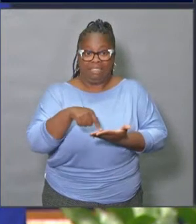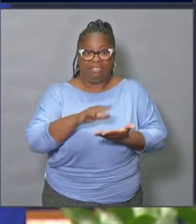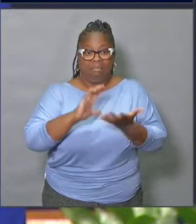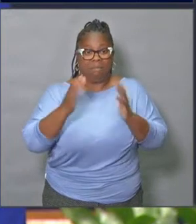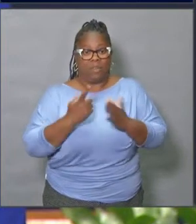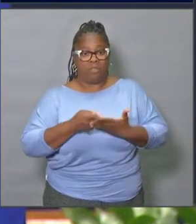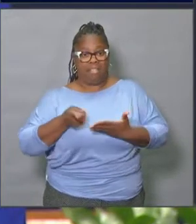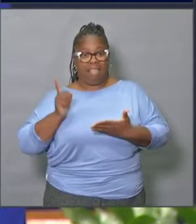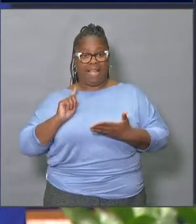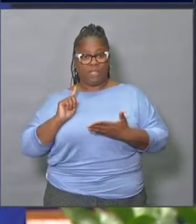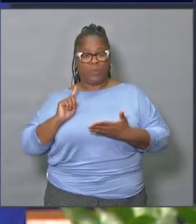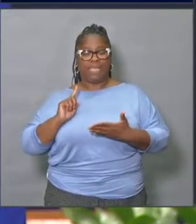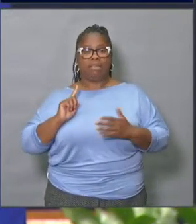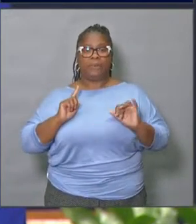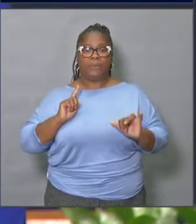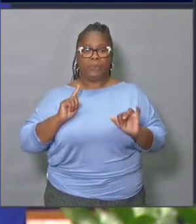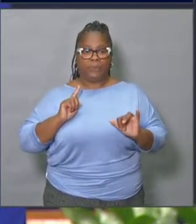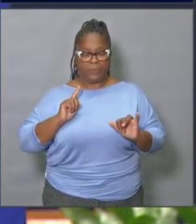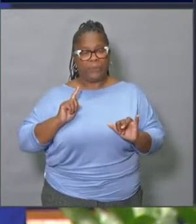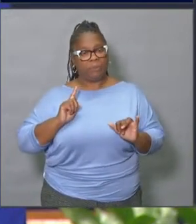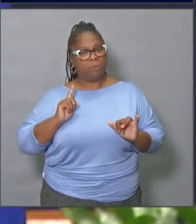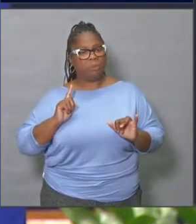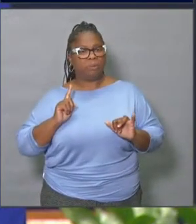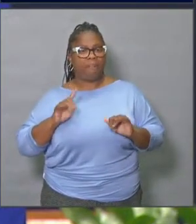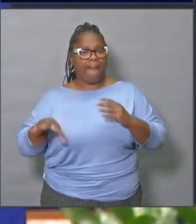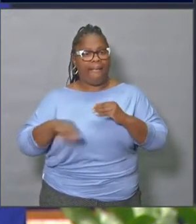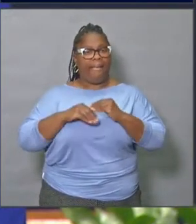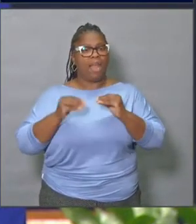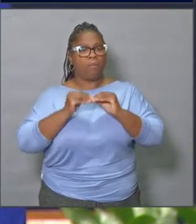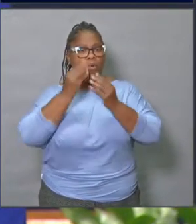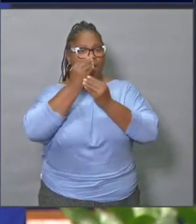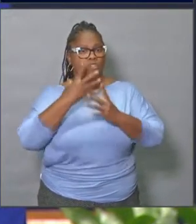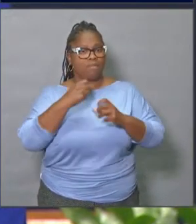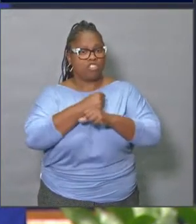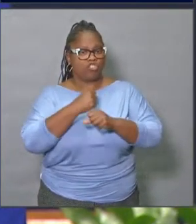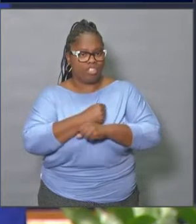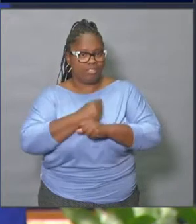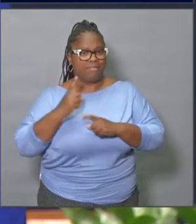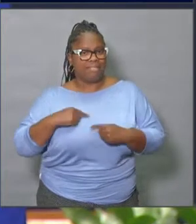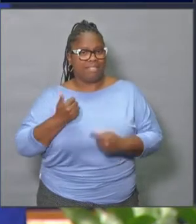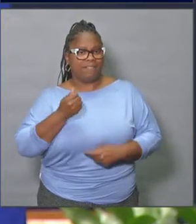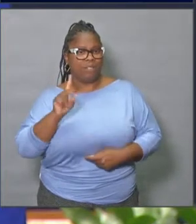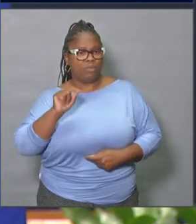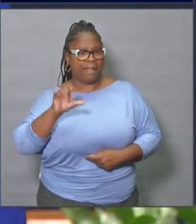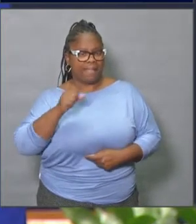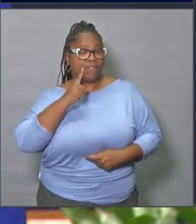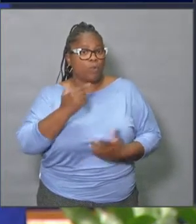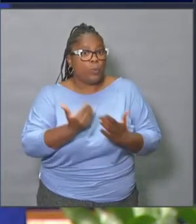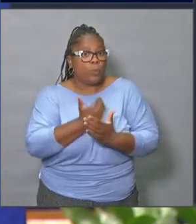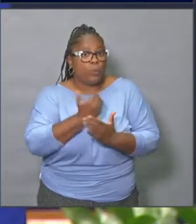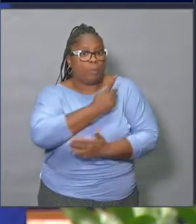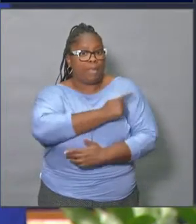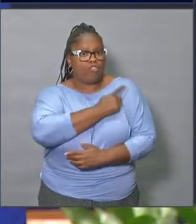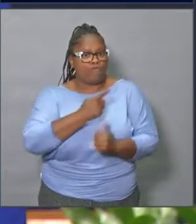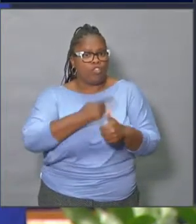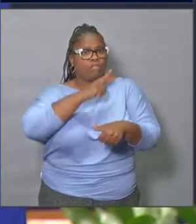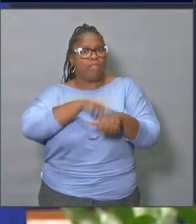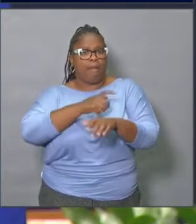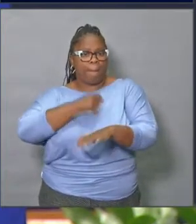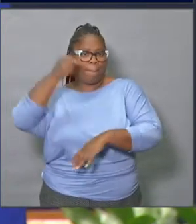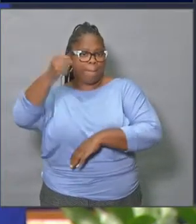updated now to include recent data over the past couple of days for patients newly hospitalized with COVID-19 across the